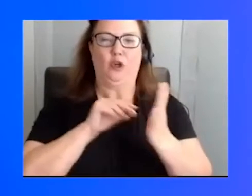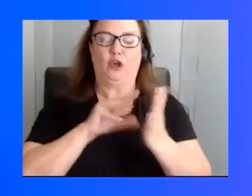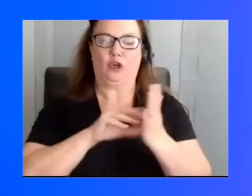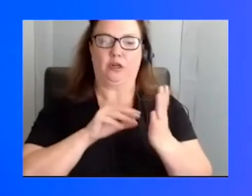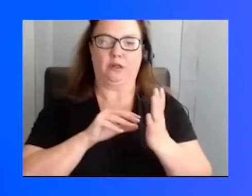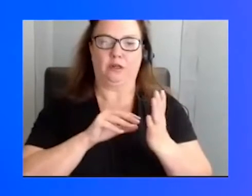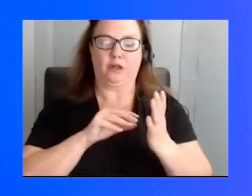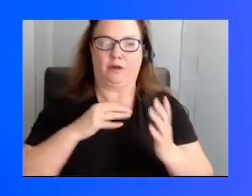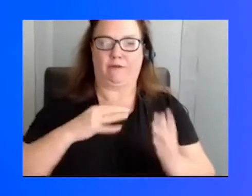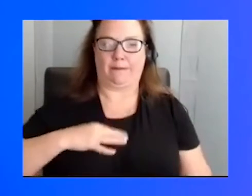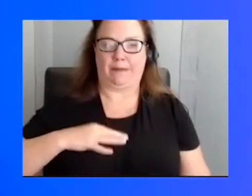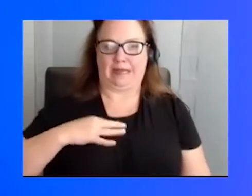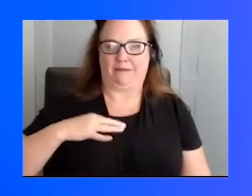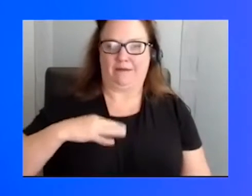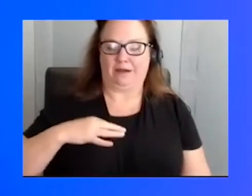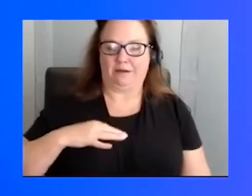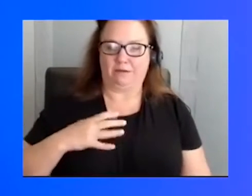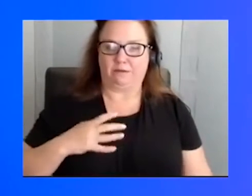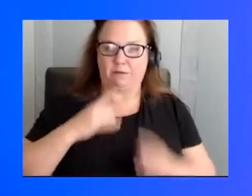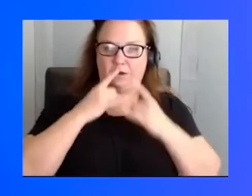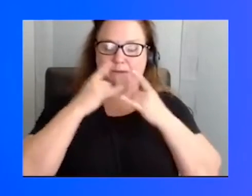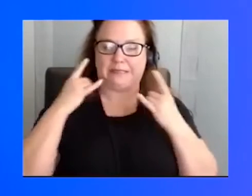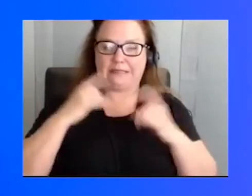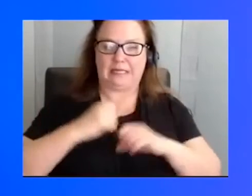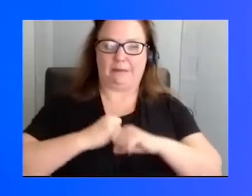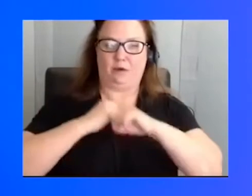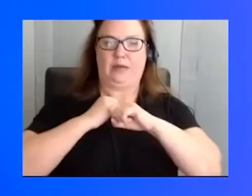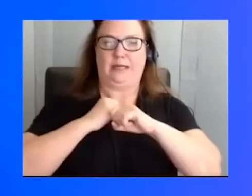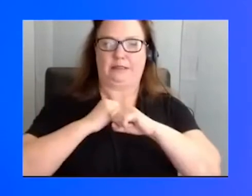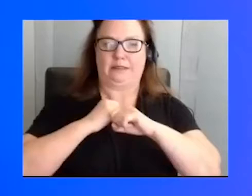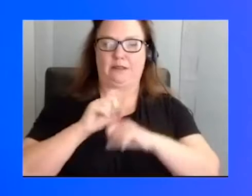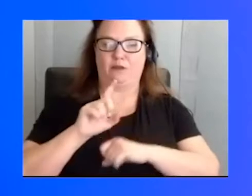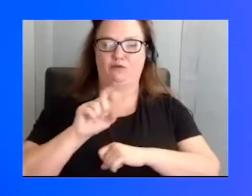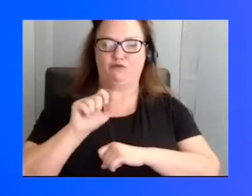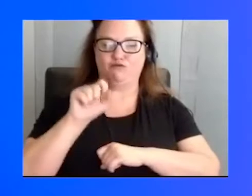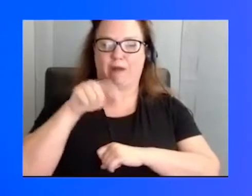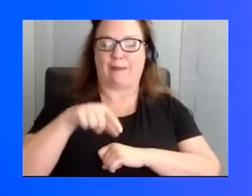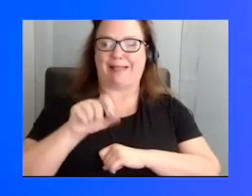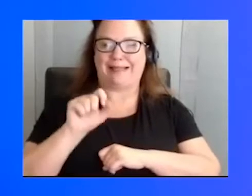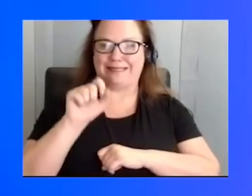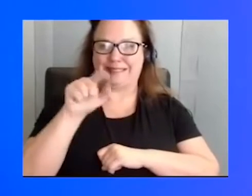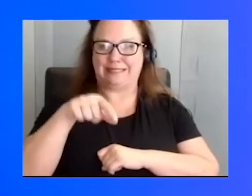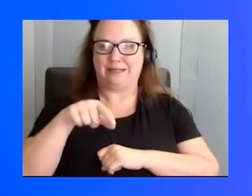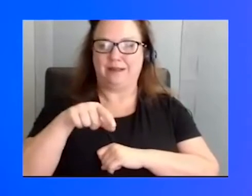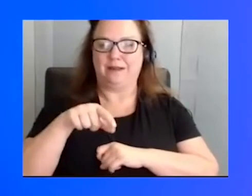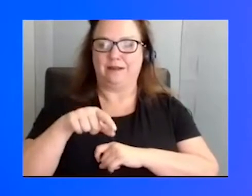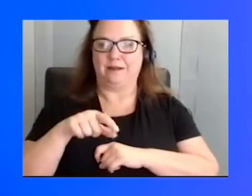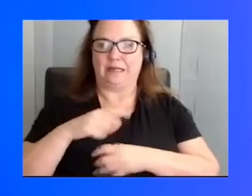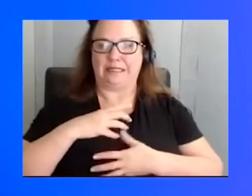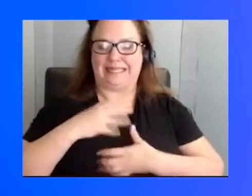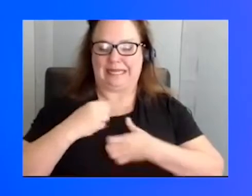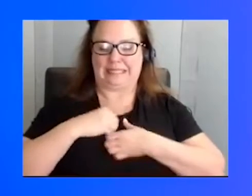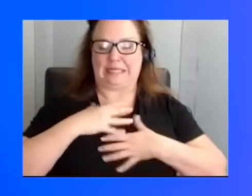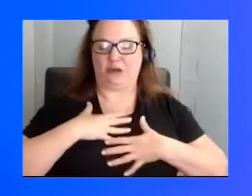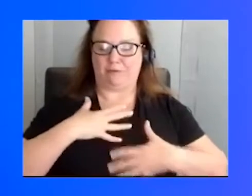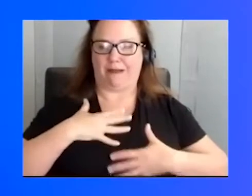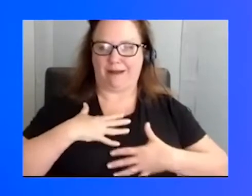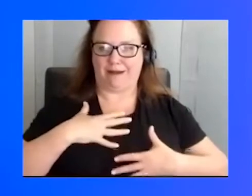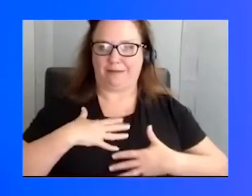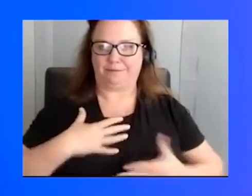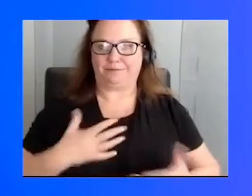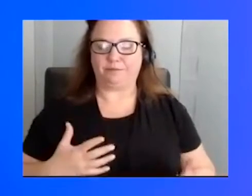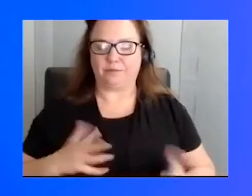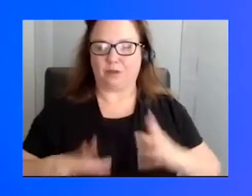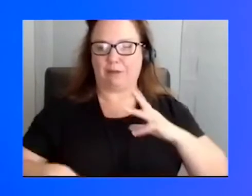benefit from wearing it, and it does help protect those droplets and those aerosols from getting into your respiratory tract. So there was that added